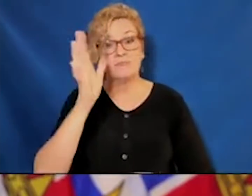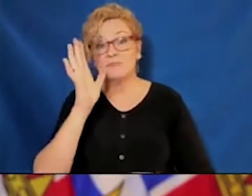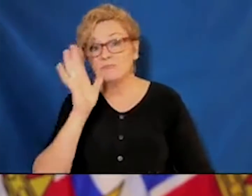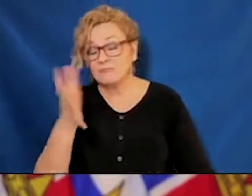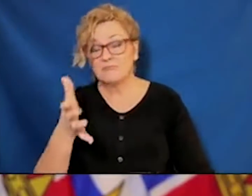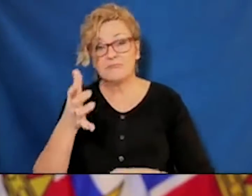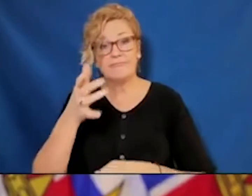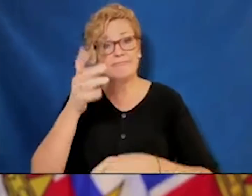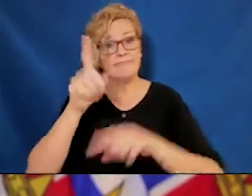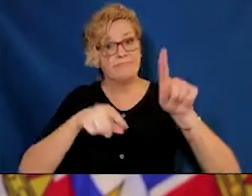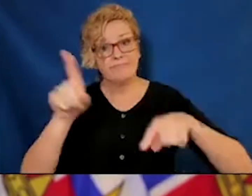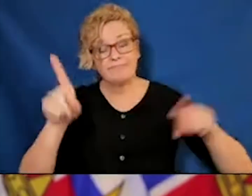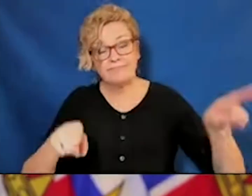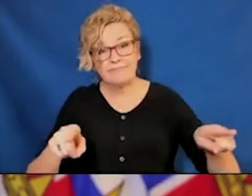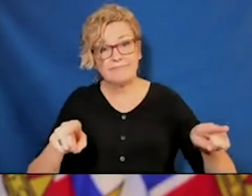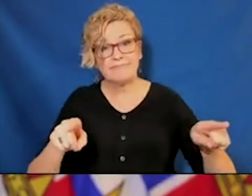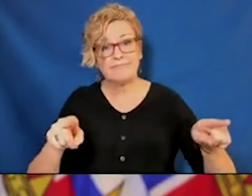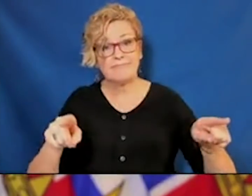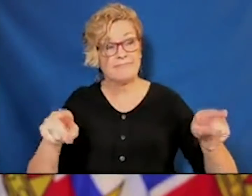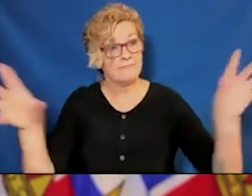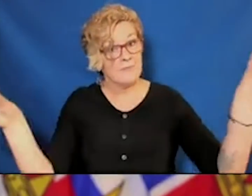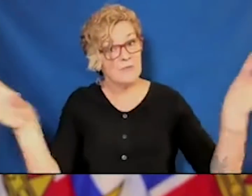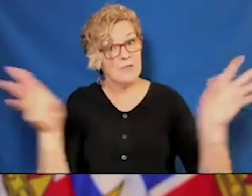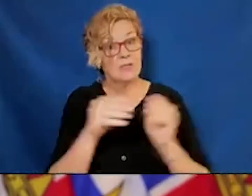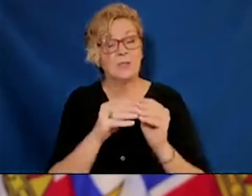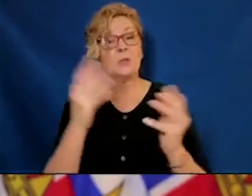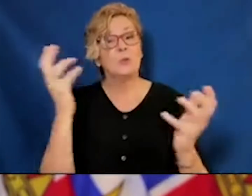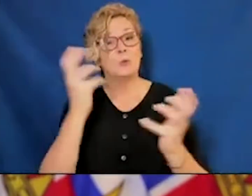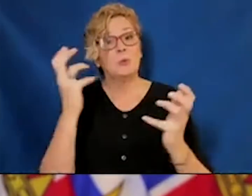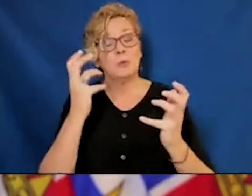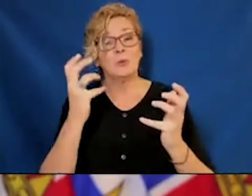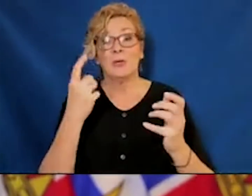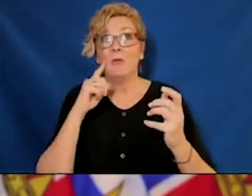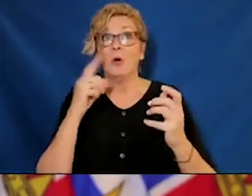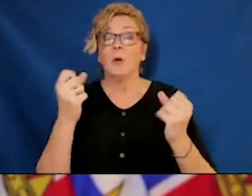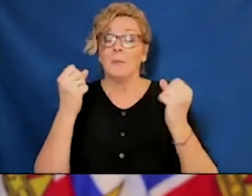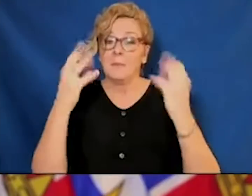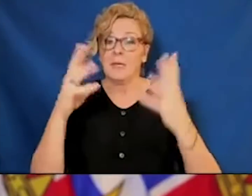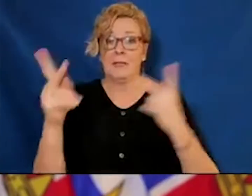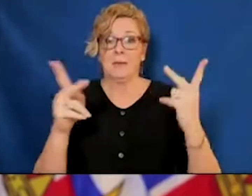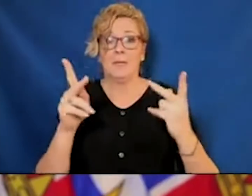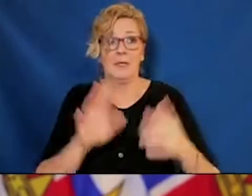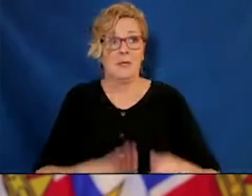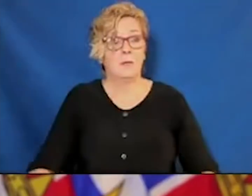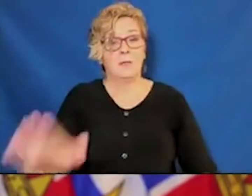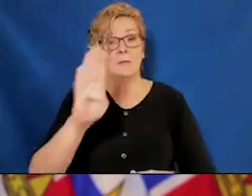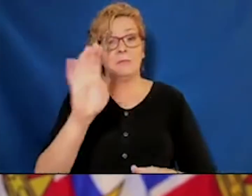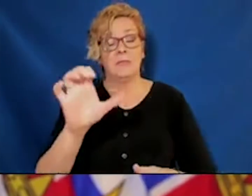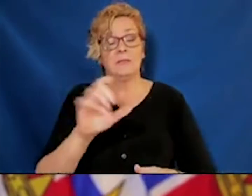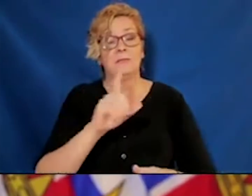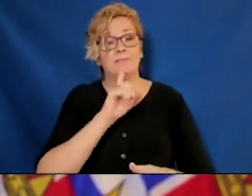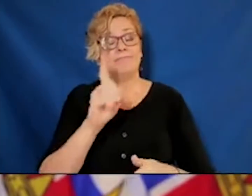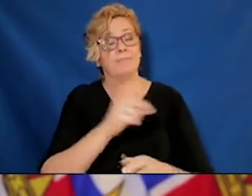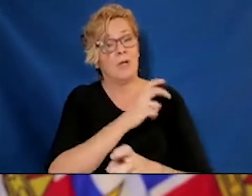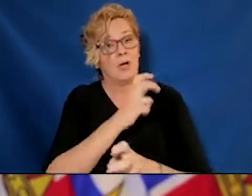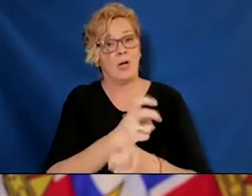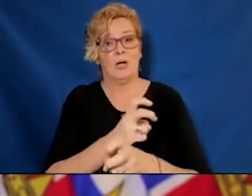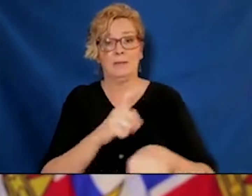we know that this has been a most challenging time. Our thoughts and our prayers are with you